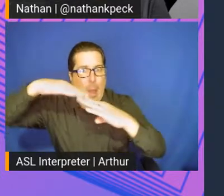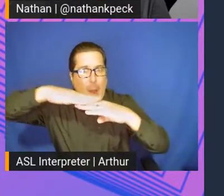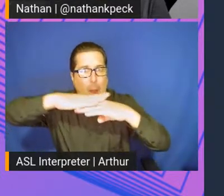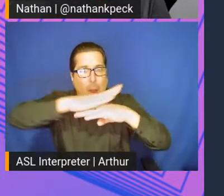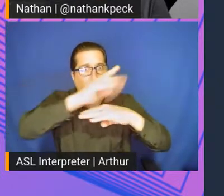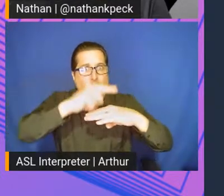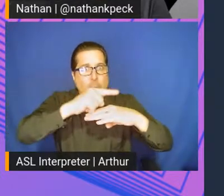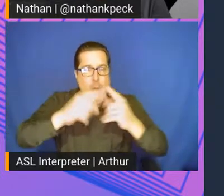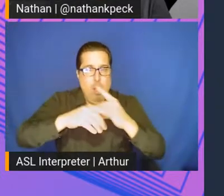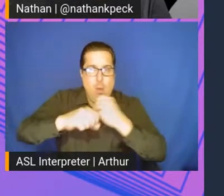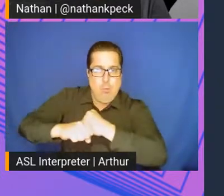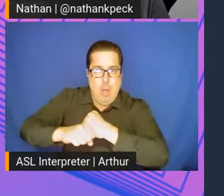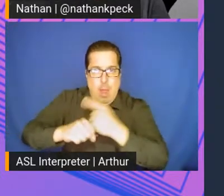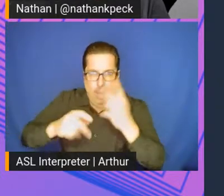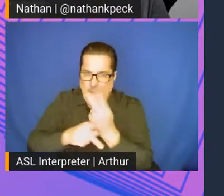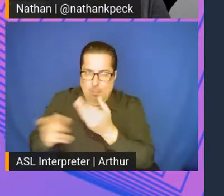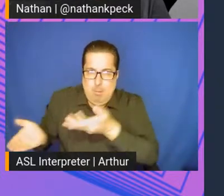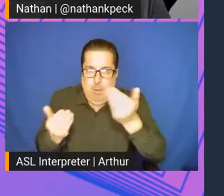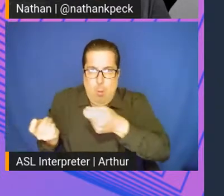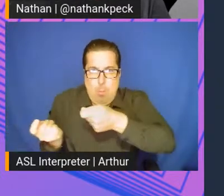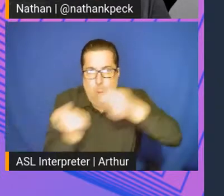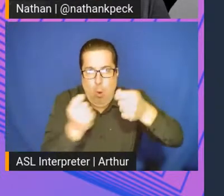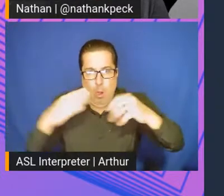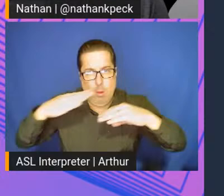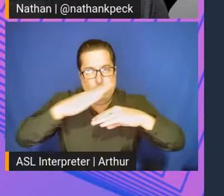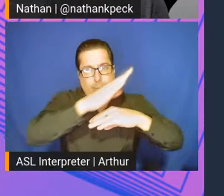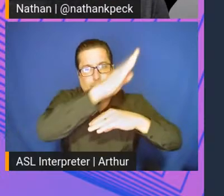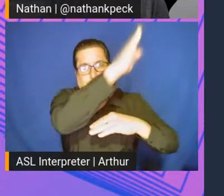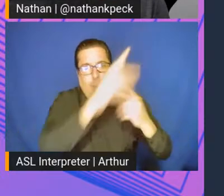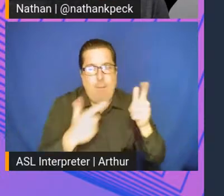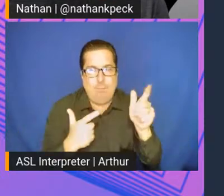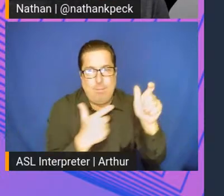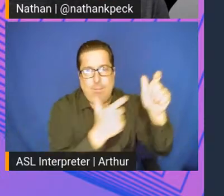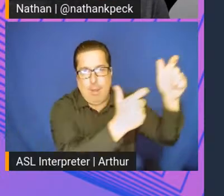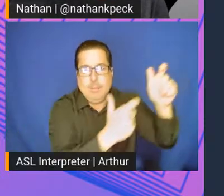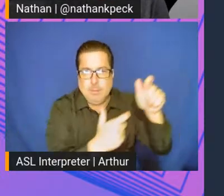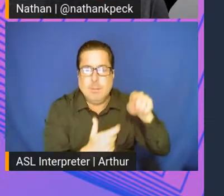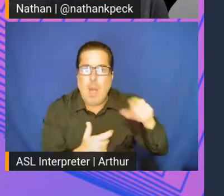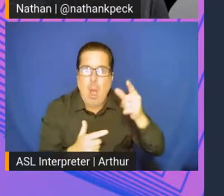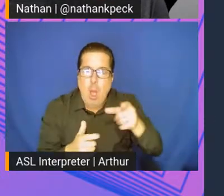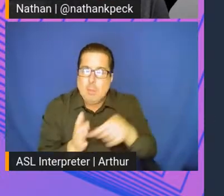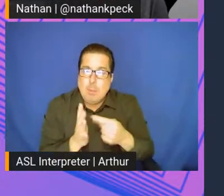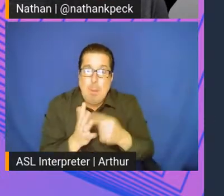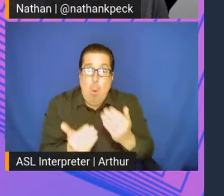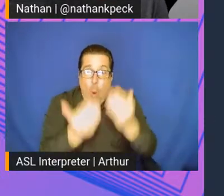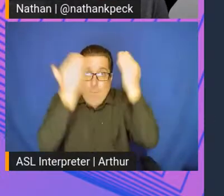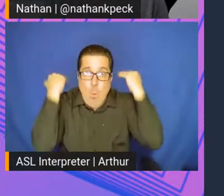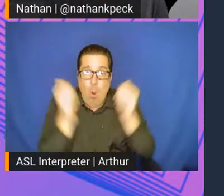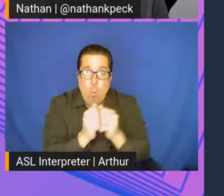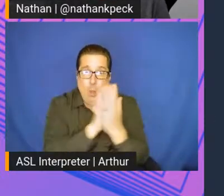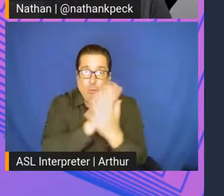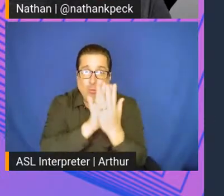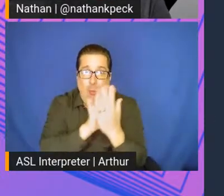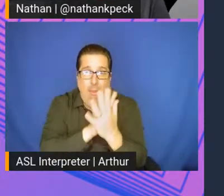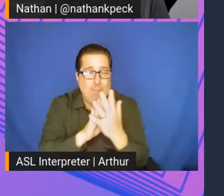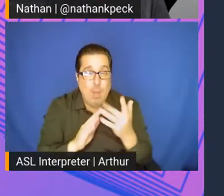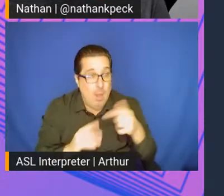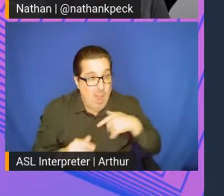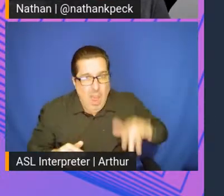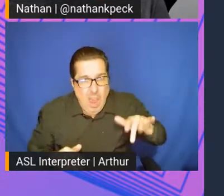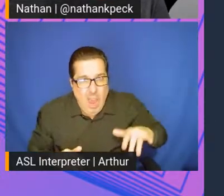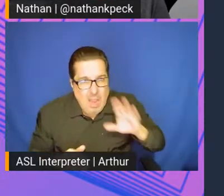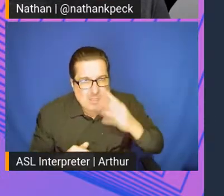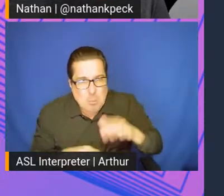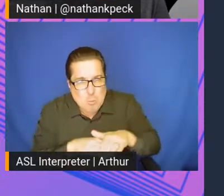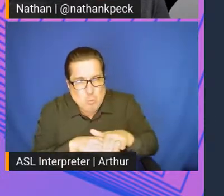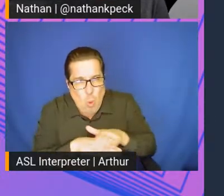what can often happen is with some systems is that you actually become so overwhelmed with traffic that no one gets a good experience with your application.